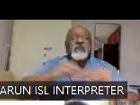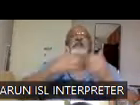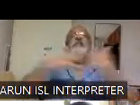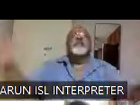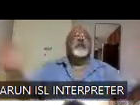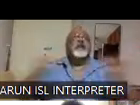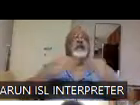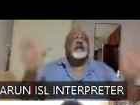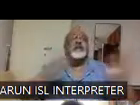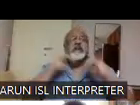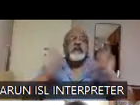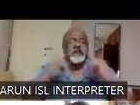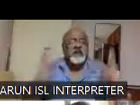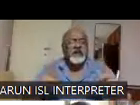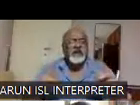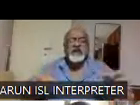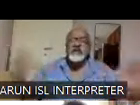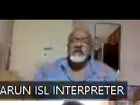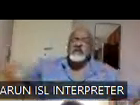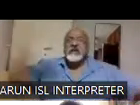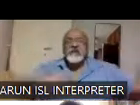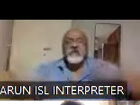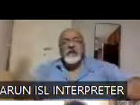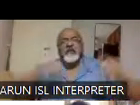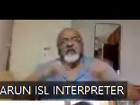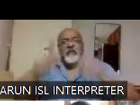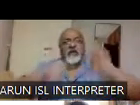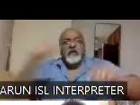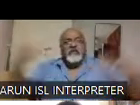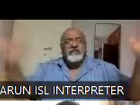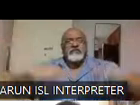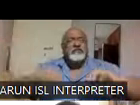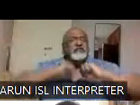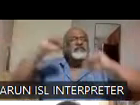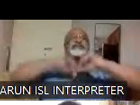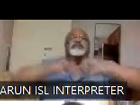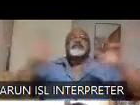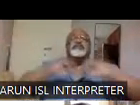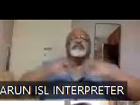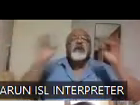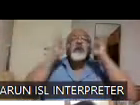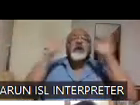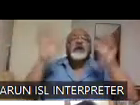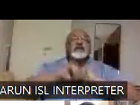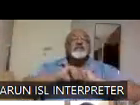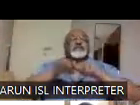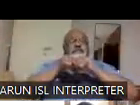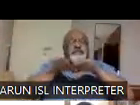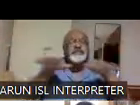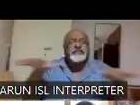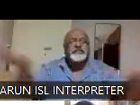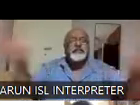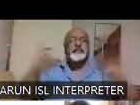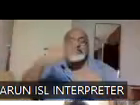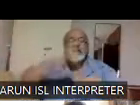meetings, gets people together, and spreads a lot of awareness. She's a frontline activist